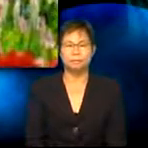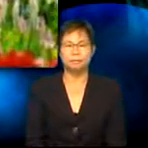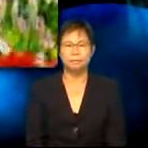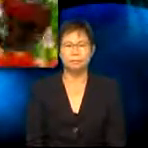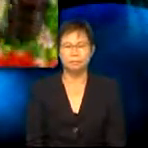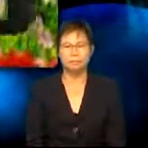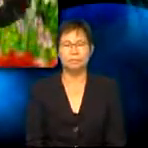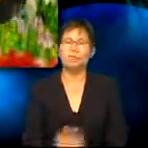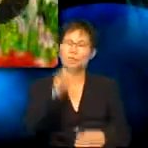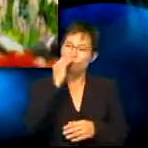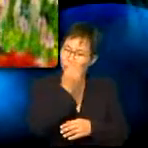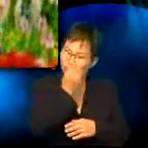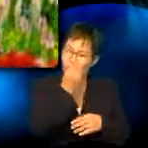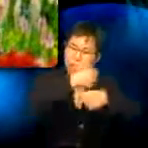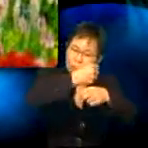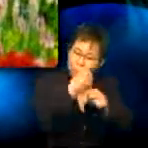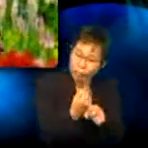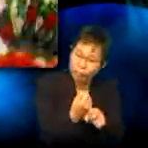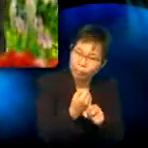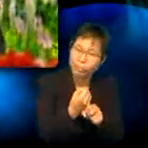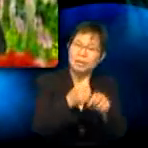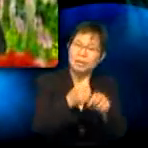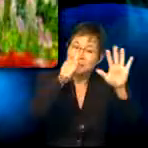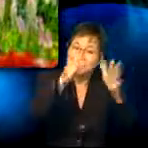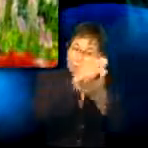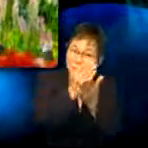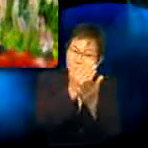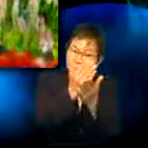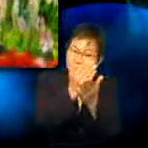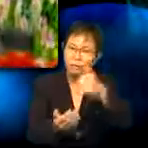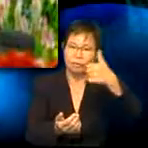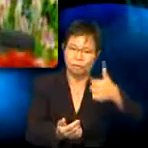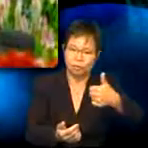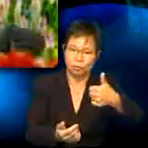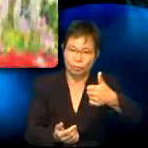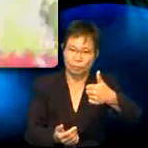A flower is made up of 6 parts.